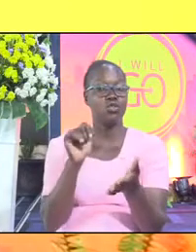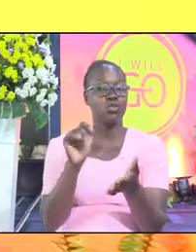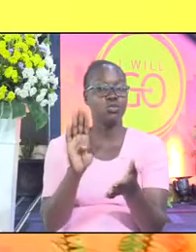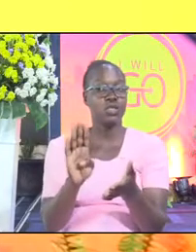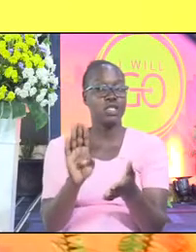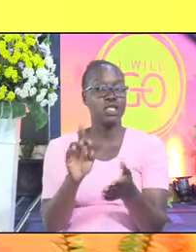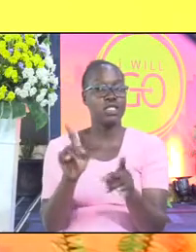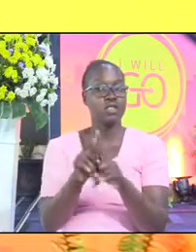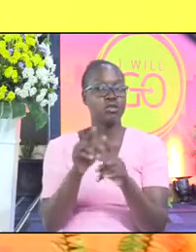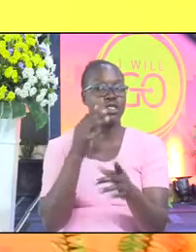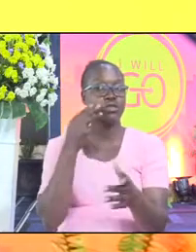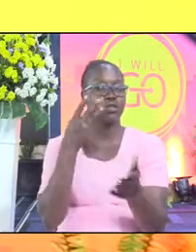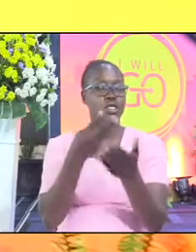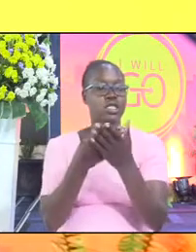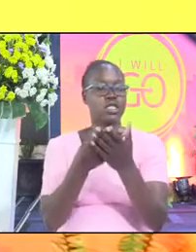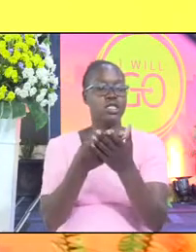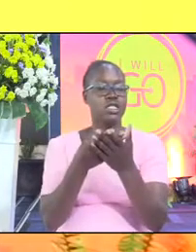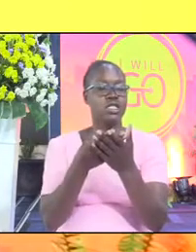that witness.